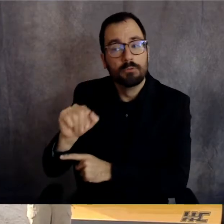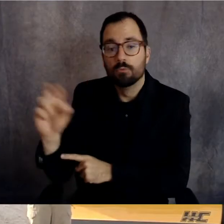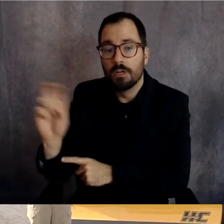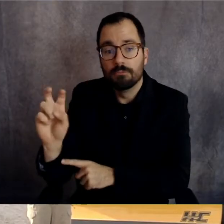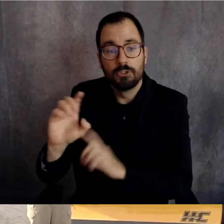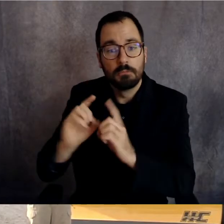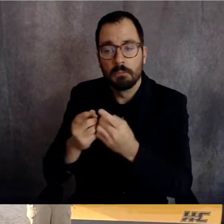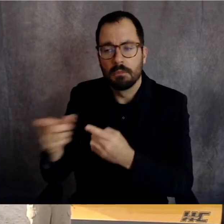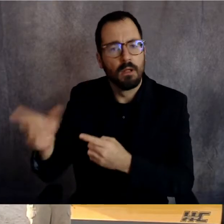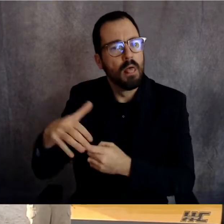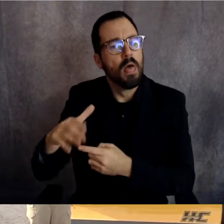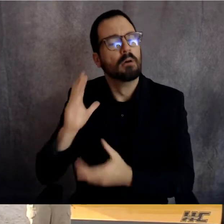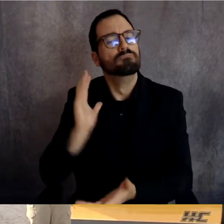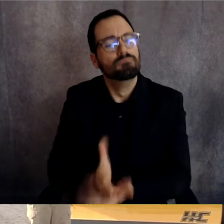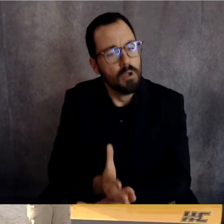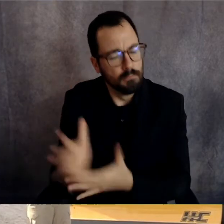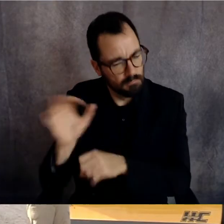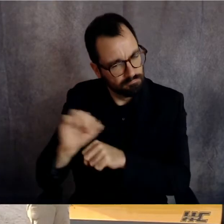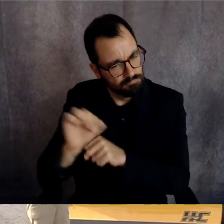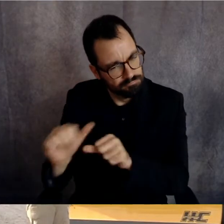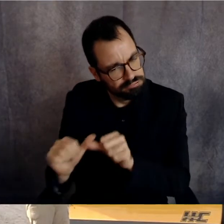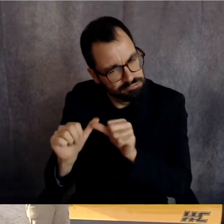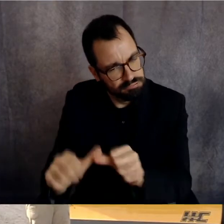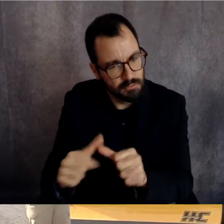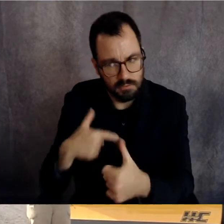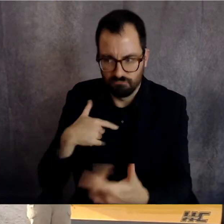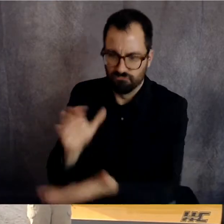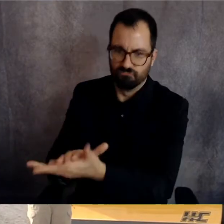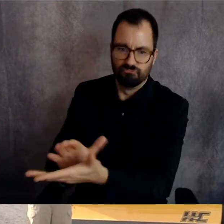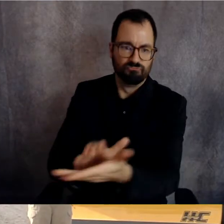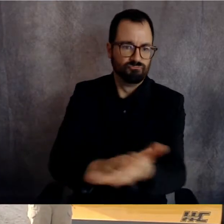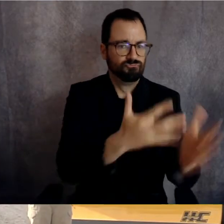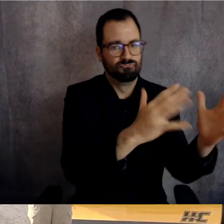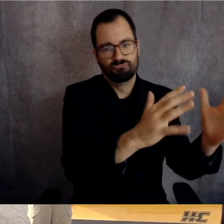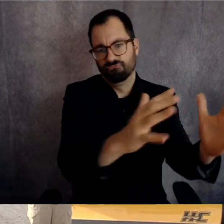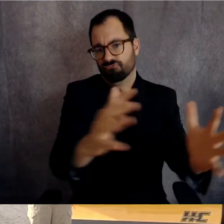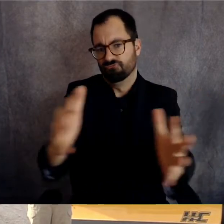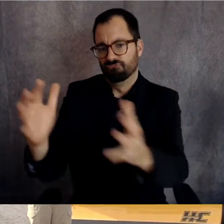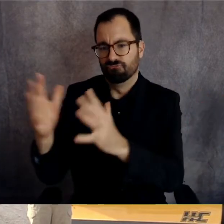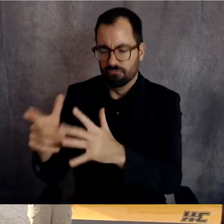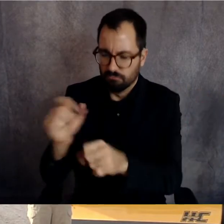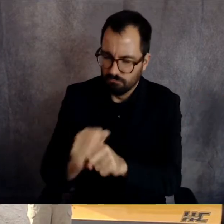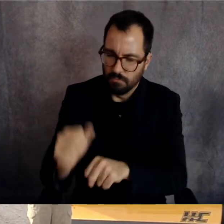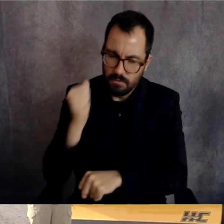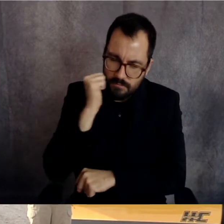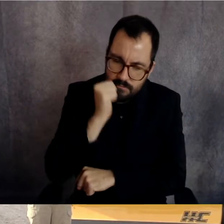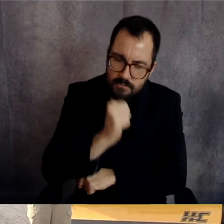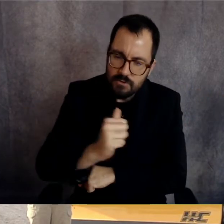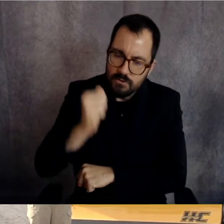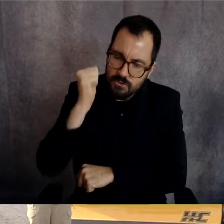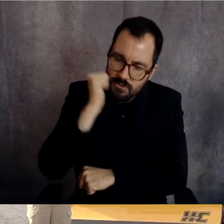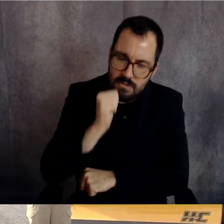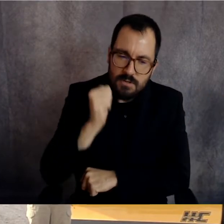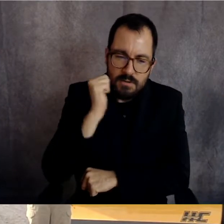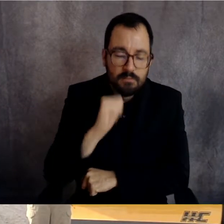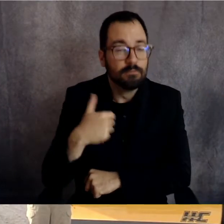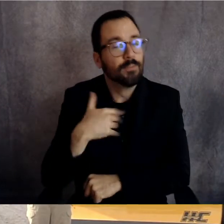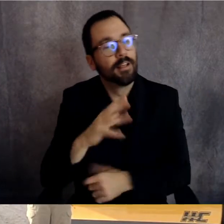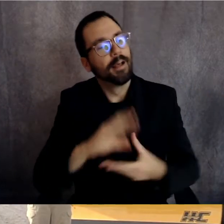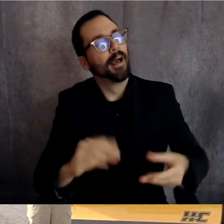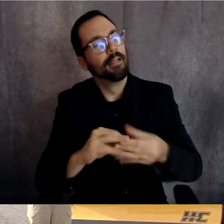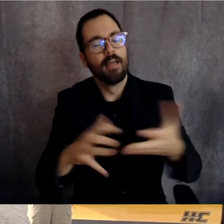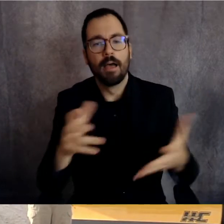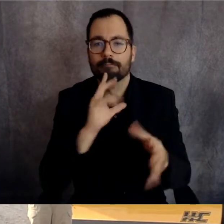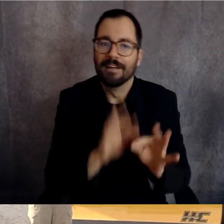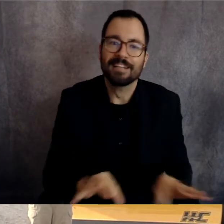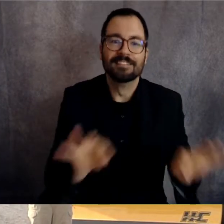stopped one day. And I want to give a special shout out to all the folks that are out there every single day doing the work. We talk a lot about essential personnel, and we've